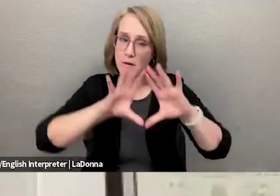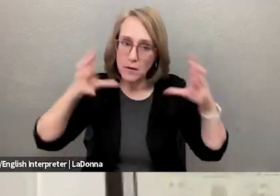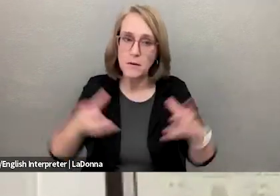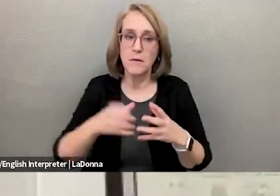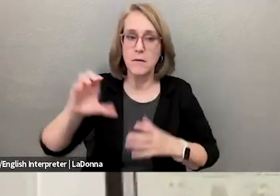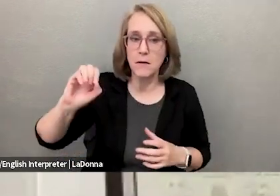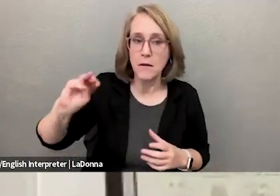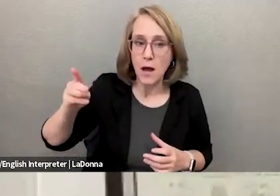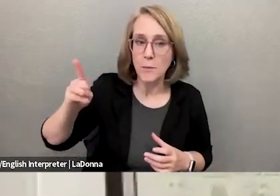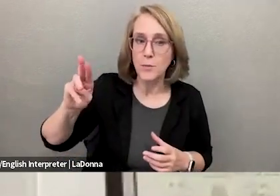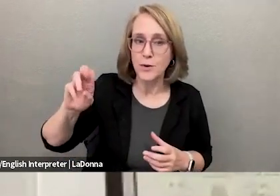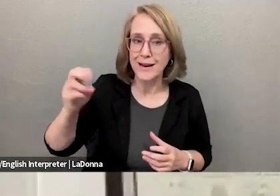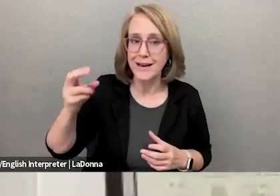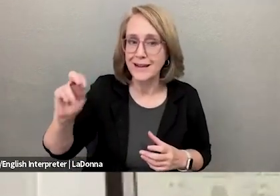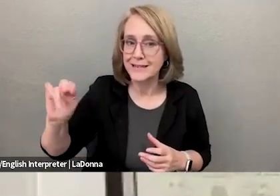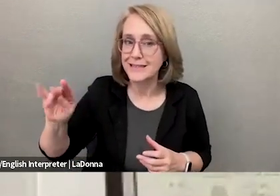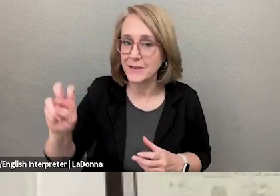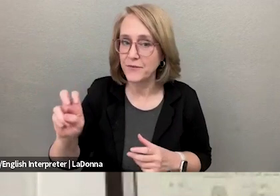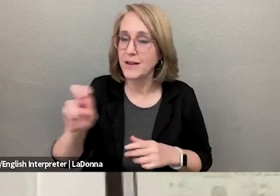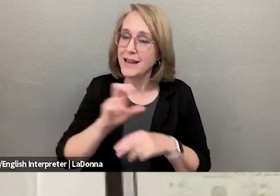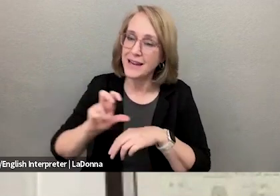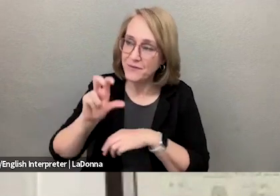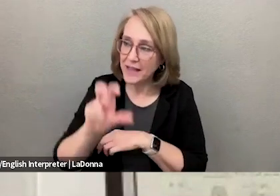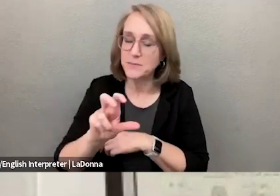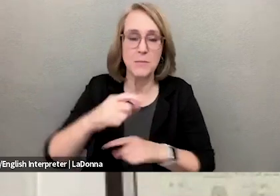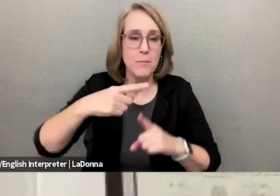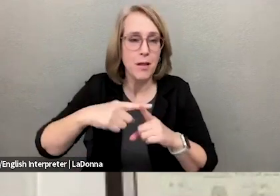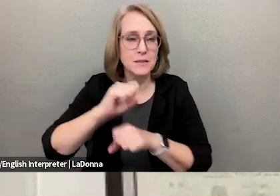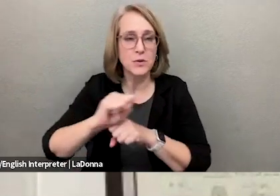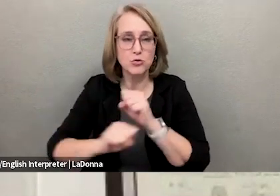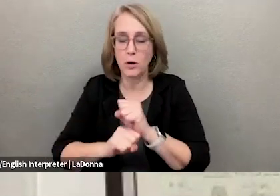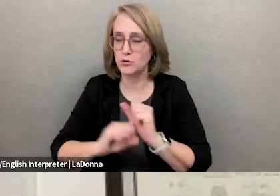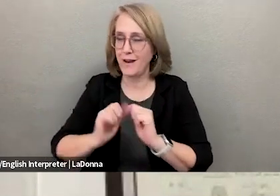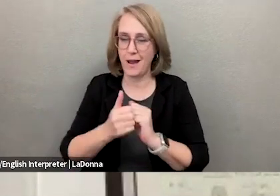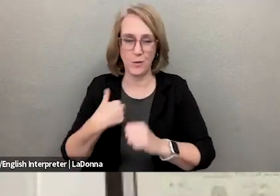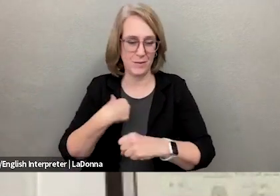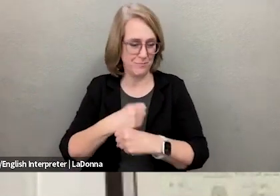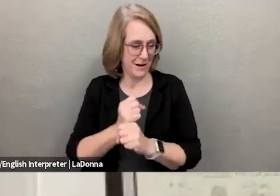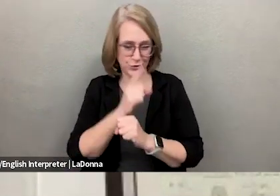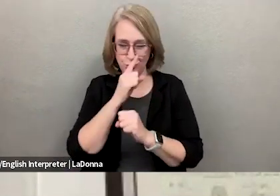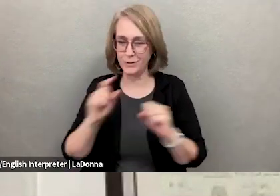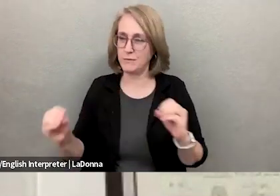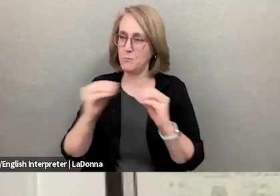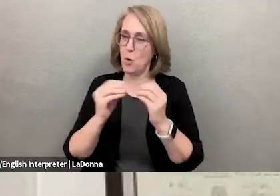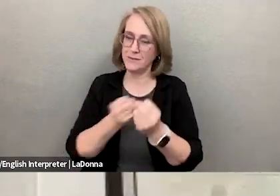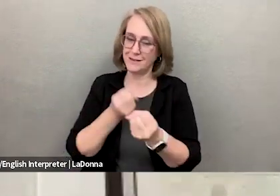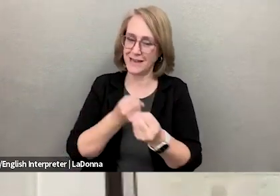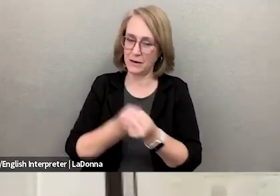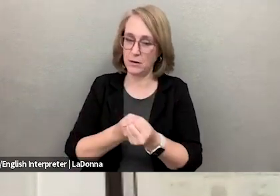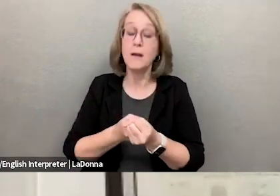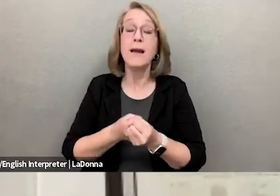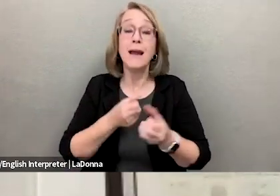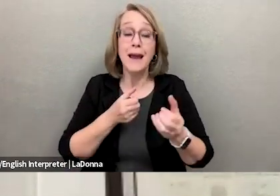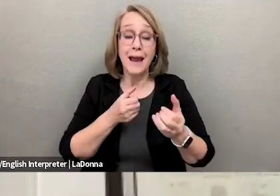comprehensive investments in the infrastructure that we need to make care more sustainable, while continuing to make progress on